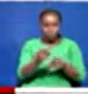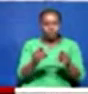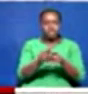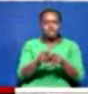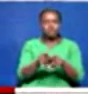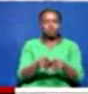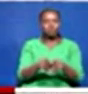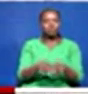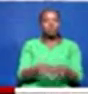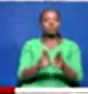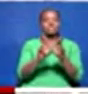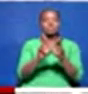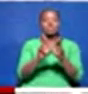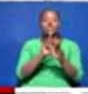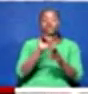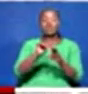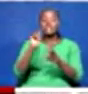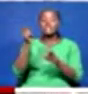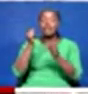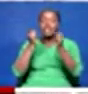that the Kenya Army